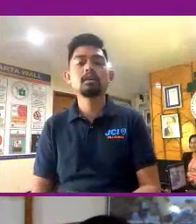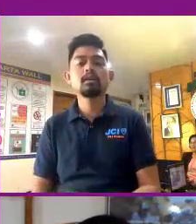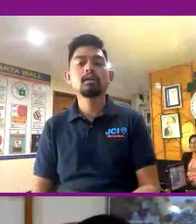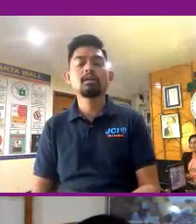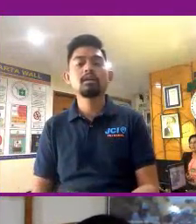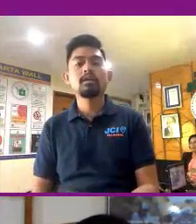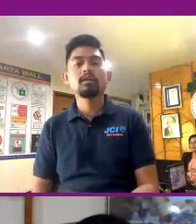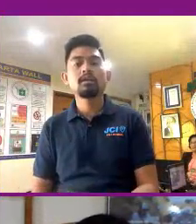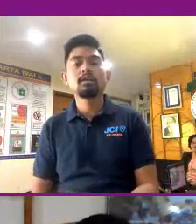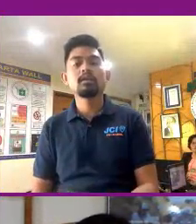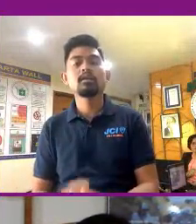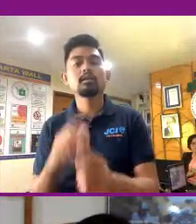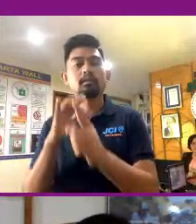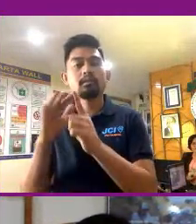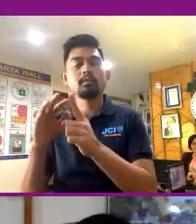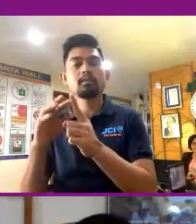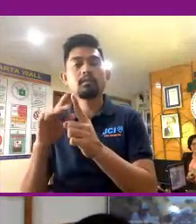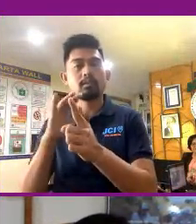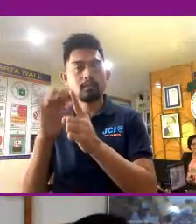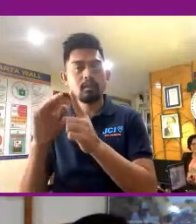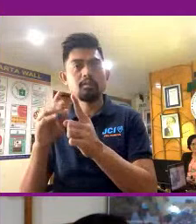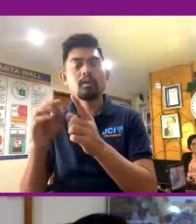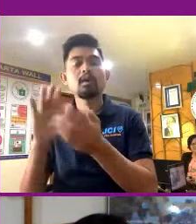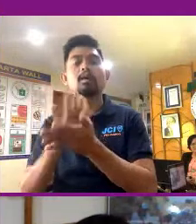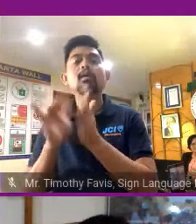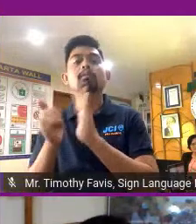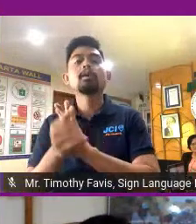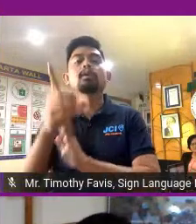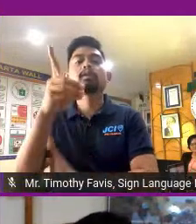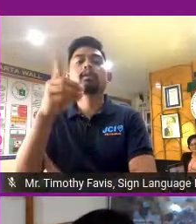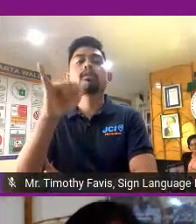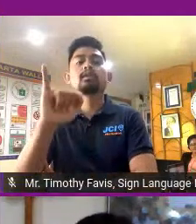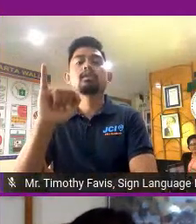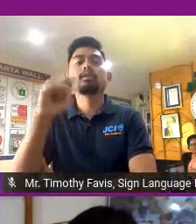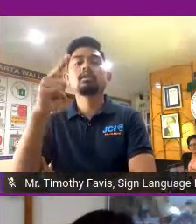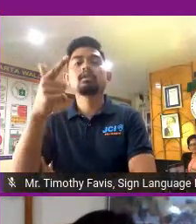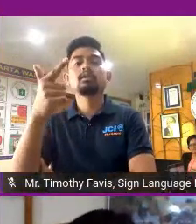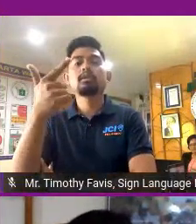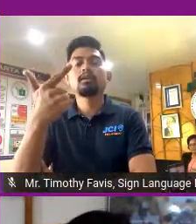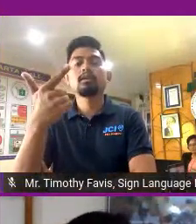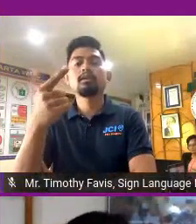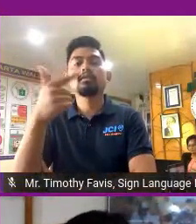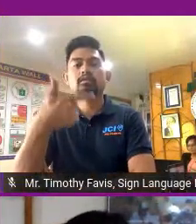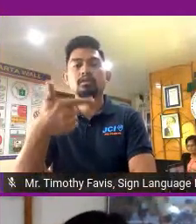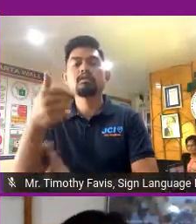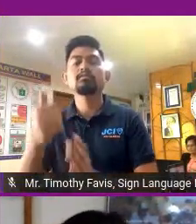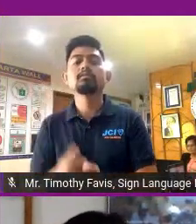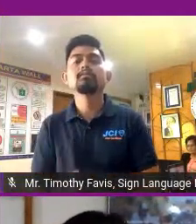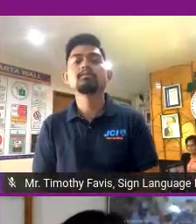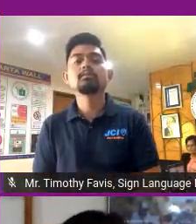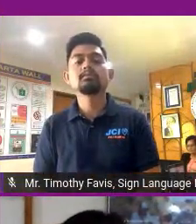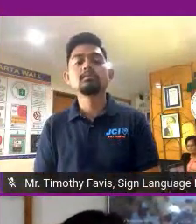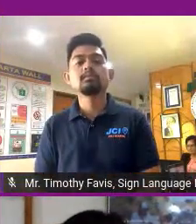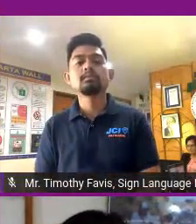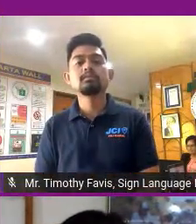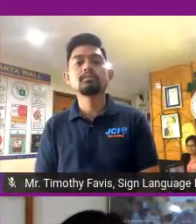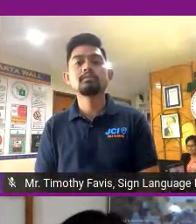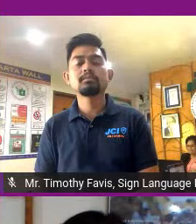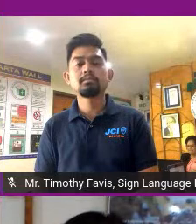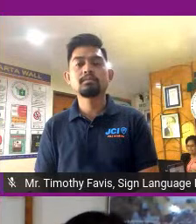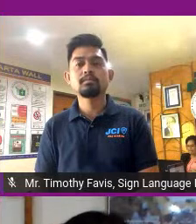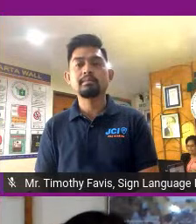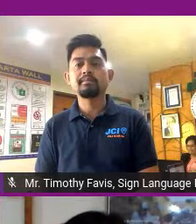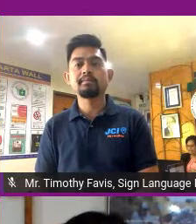is supervised and monitored by the ILG. This time. Galing pa din si Sir Chris, sabi niya